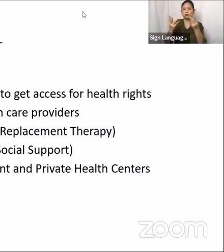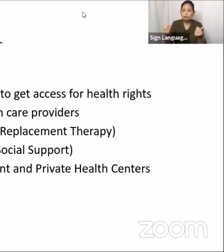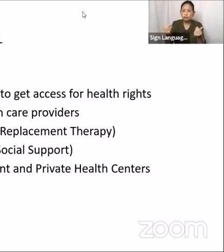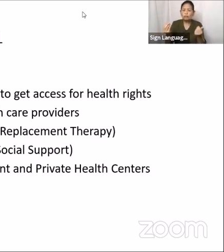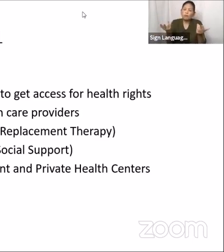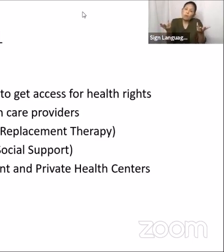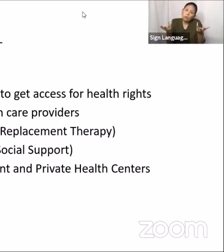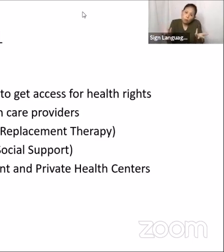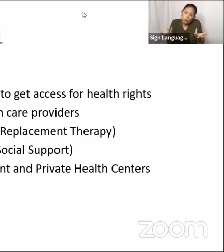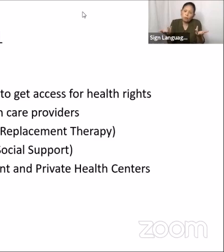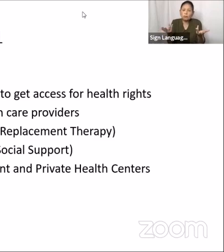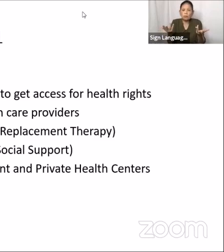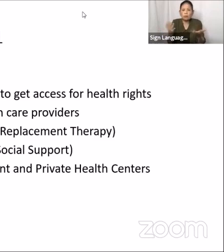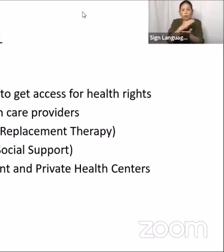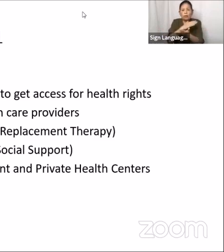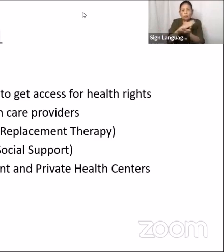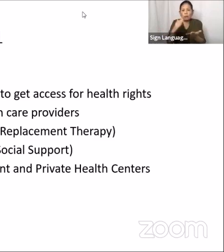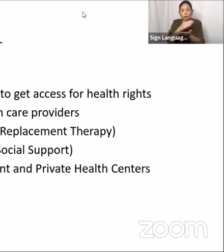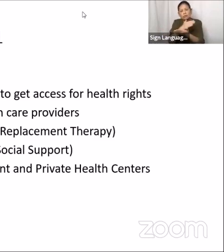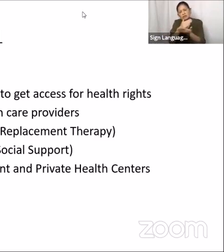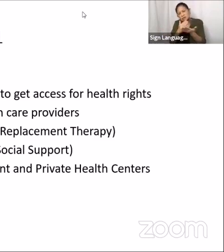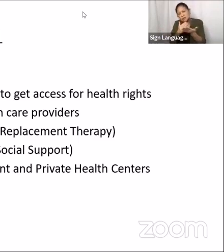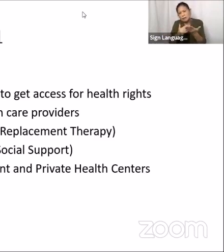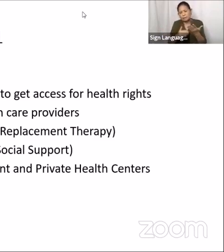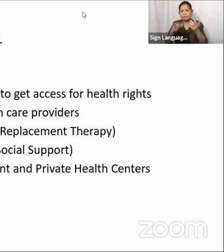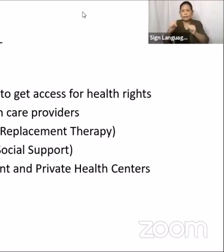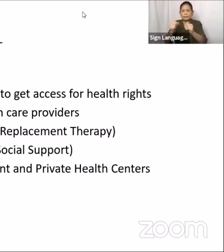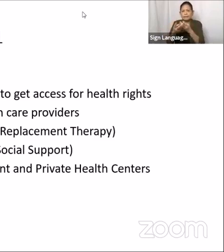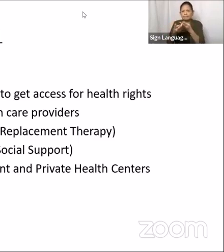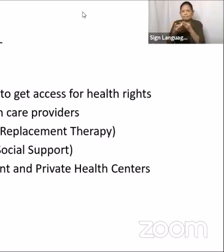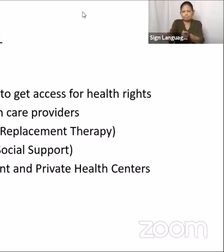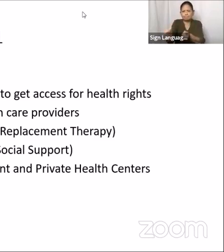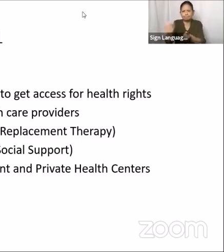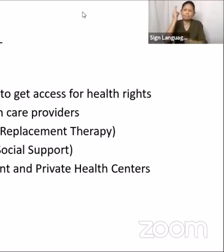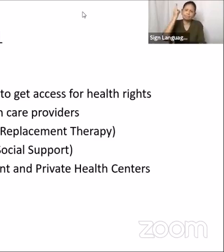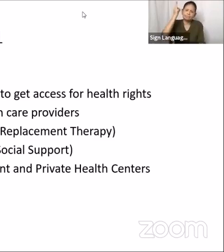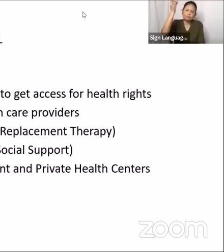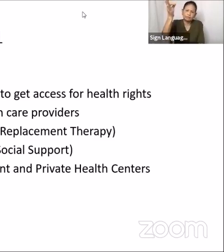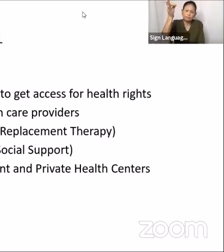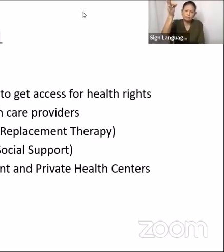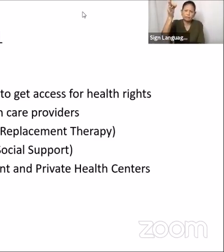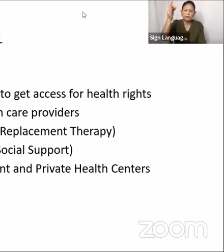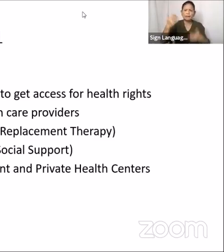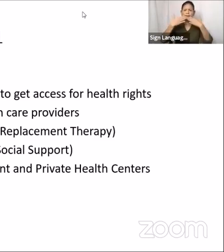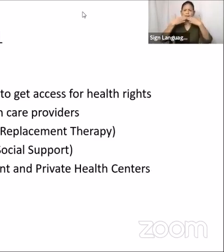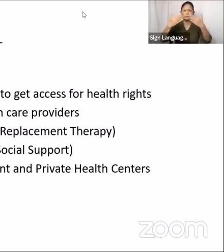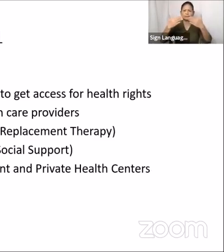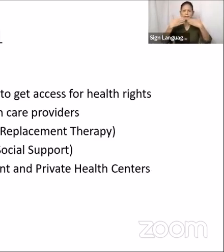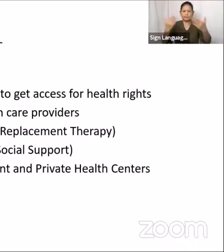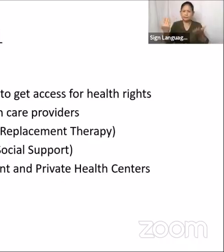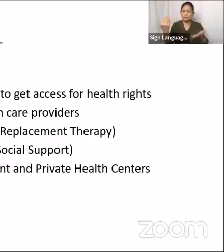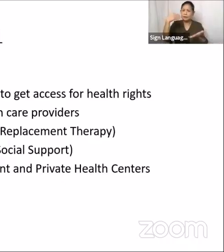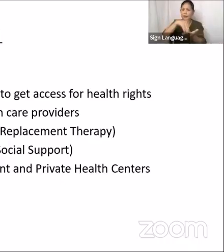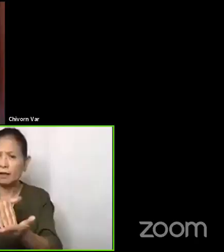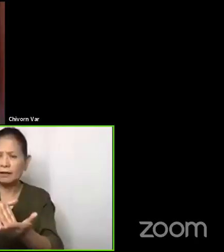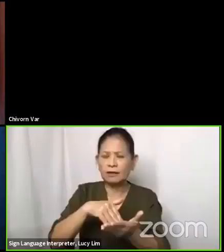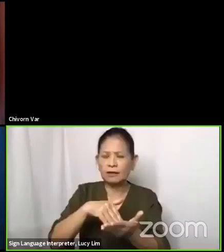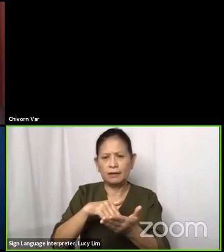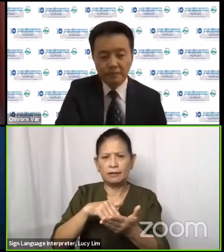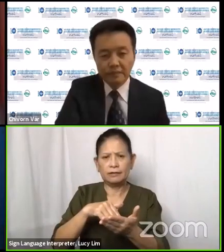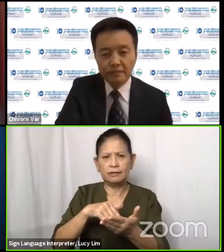some extent will be resolved in the future. And thank you again. Thank you so much for this